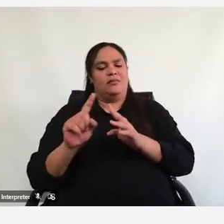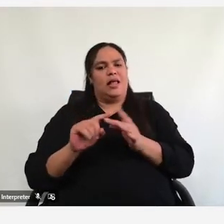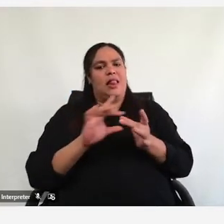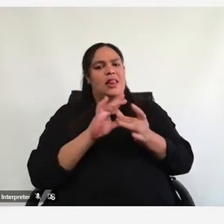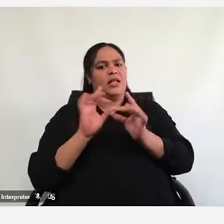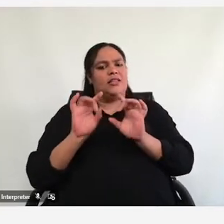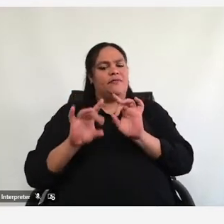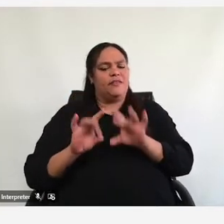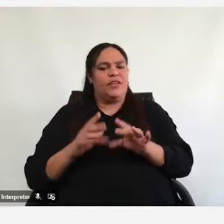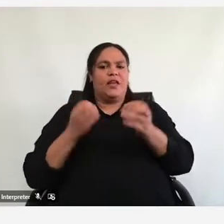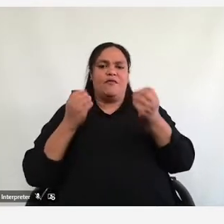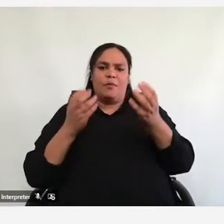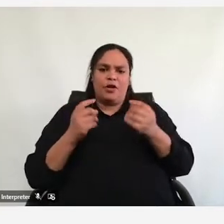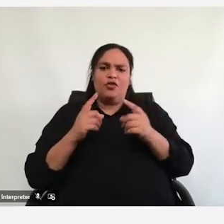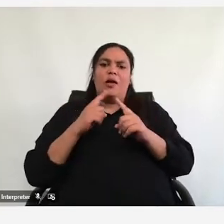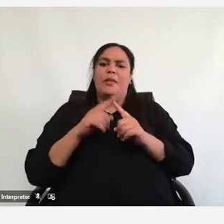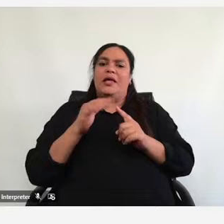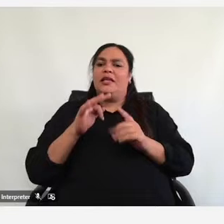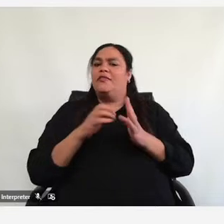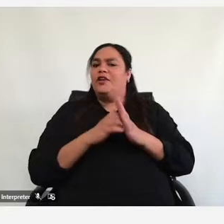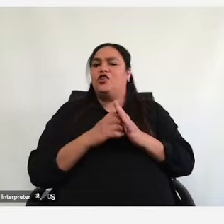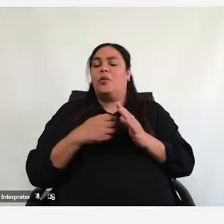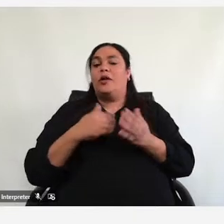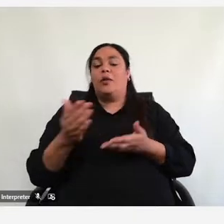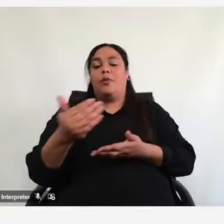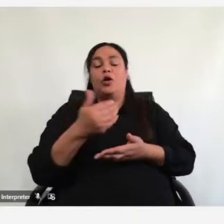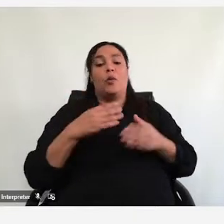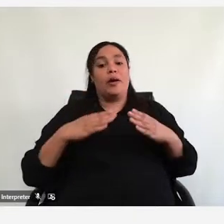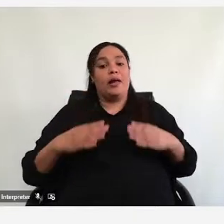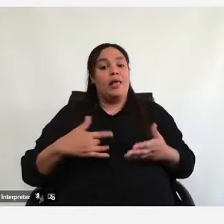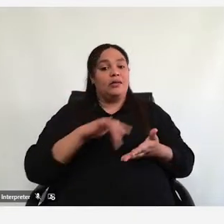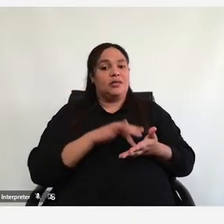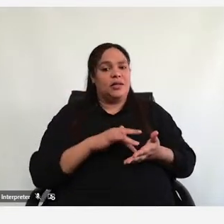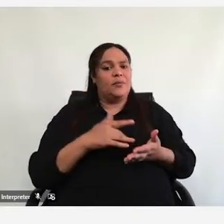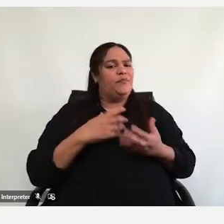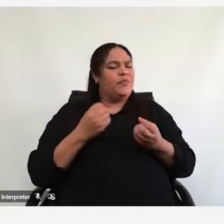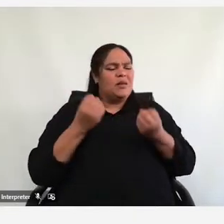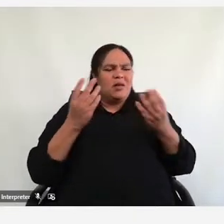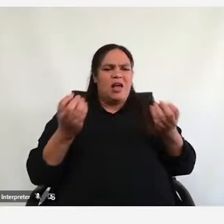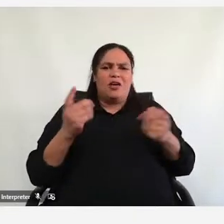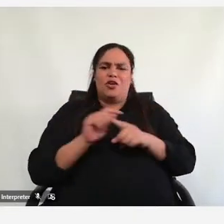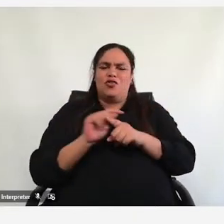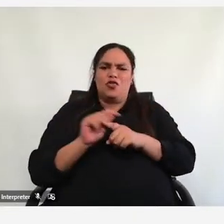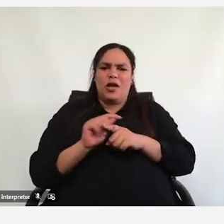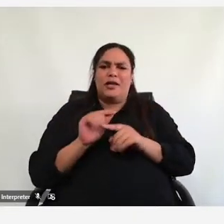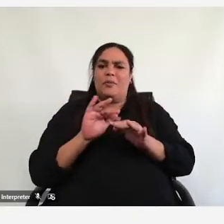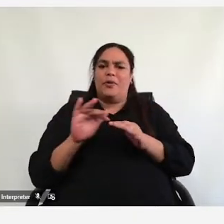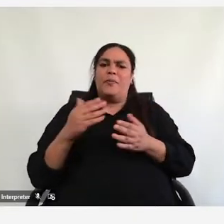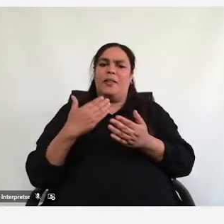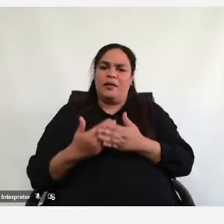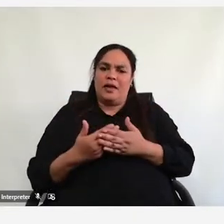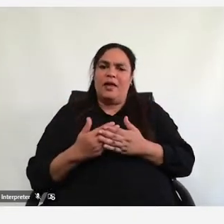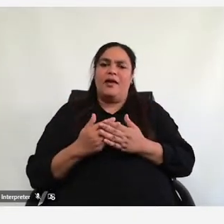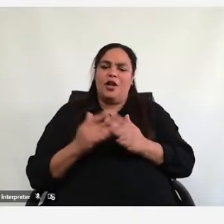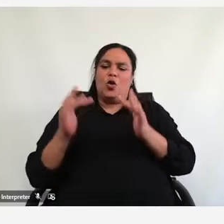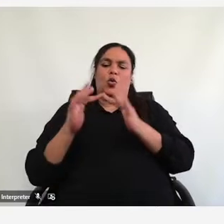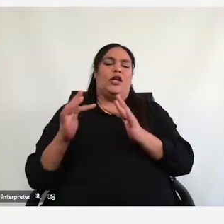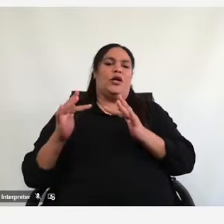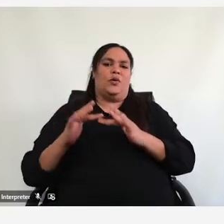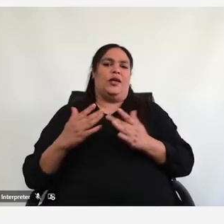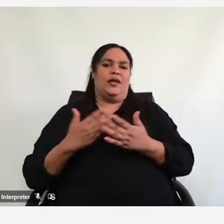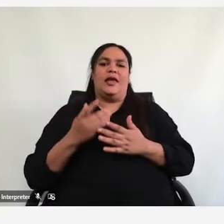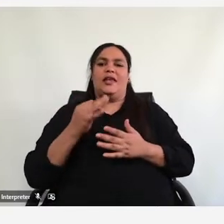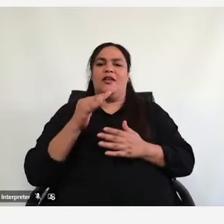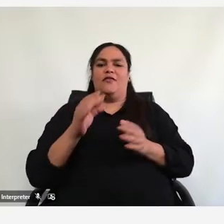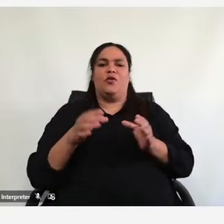and information. And even, for example, in our procurement client center, we have lots of training that people can connect to, whether you're a